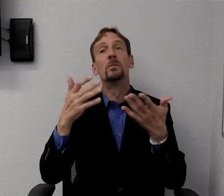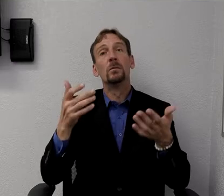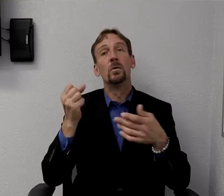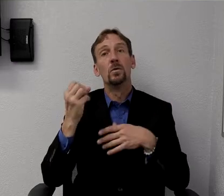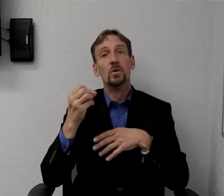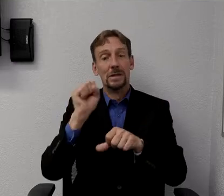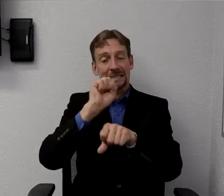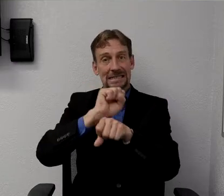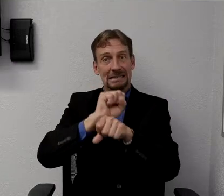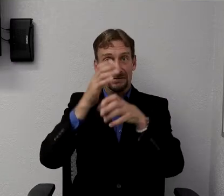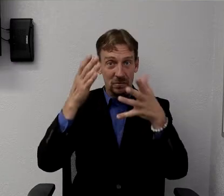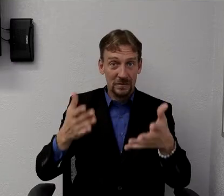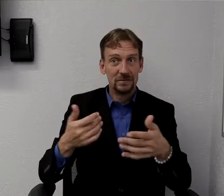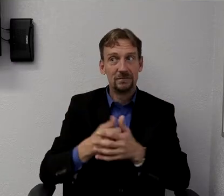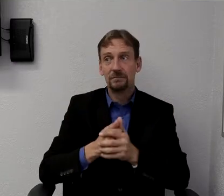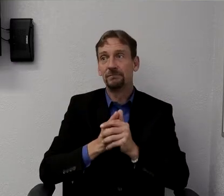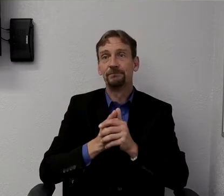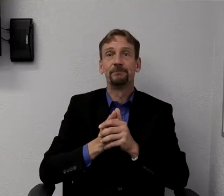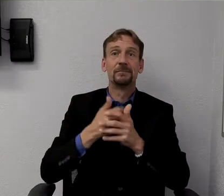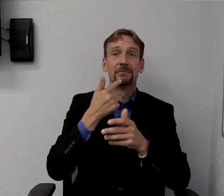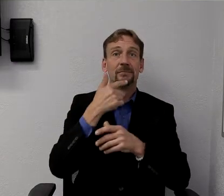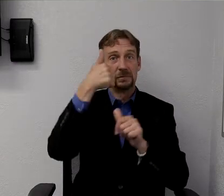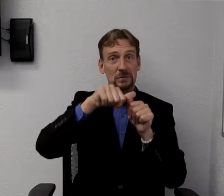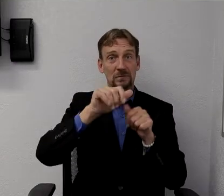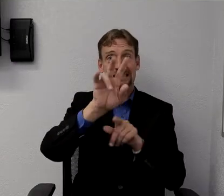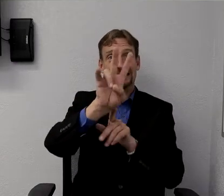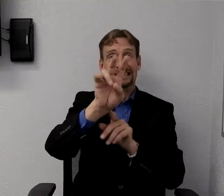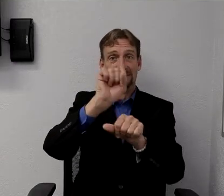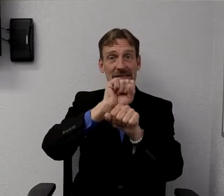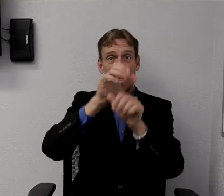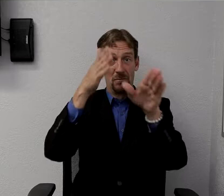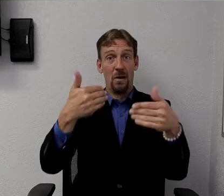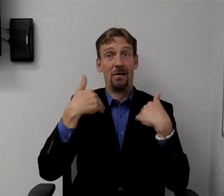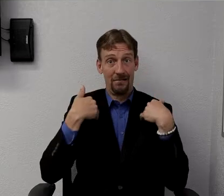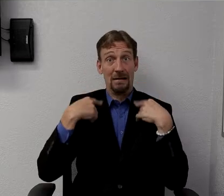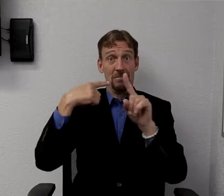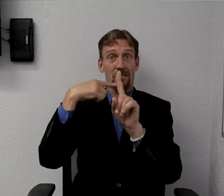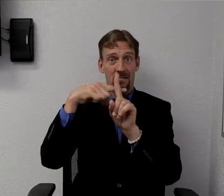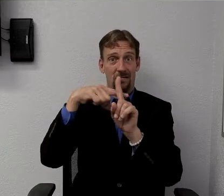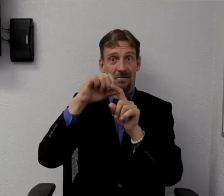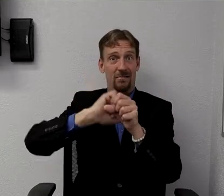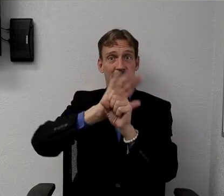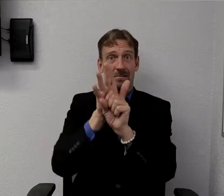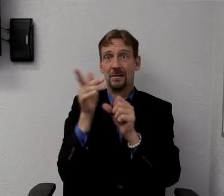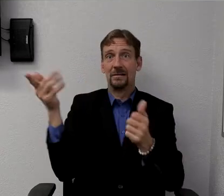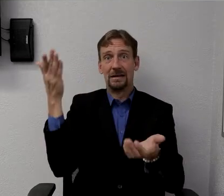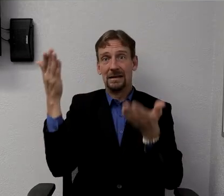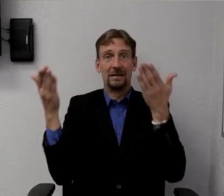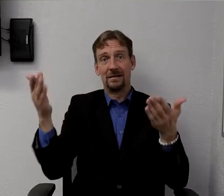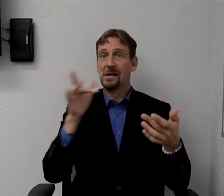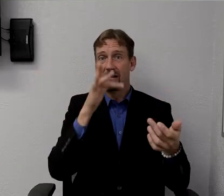say the 7 employees that have tested positive, may not be comfortable going home and quarantining with